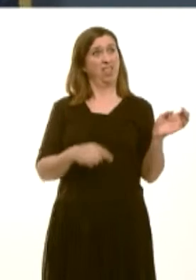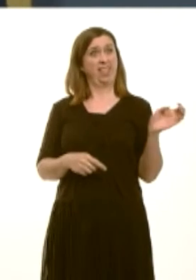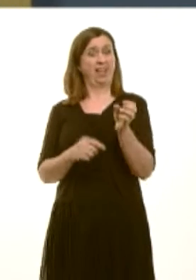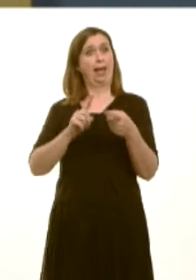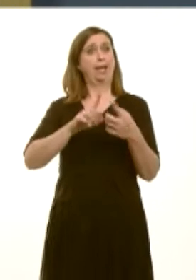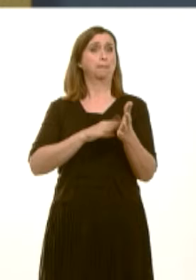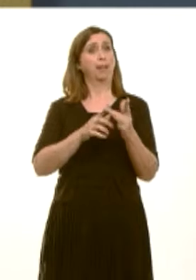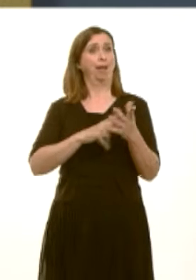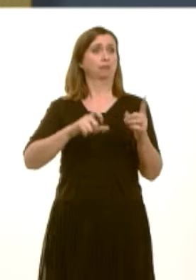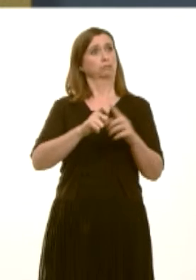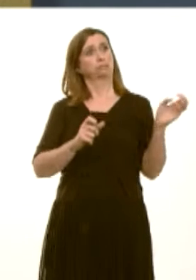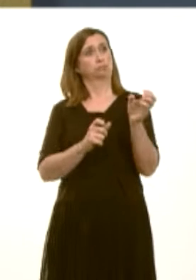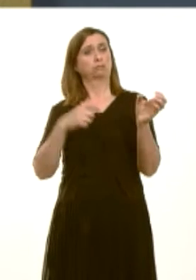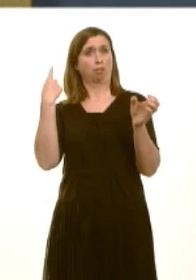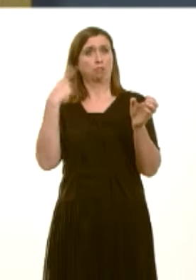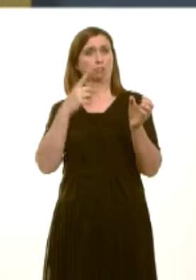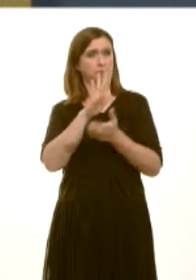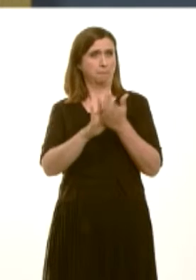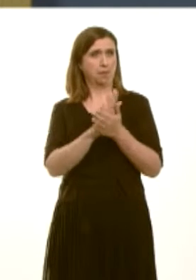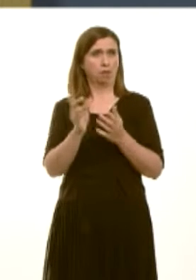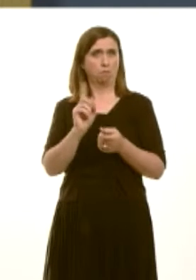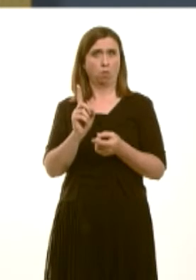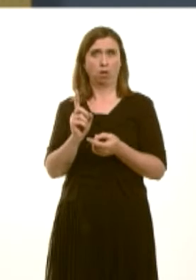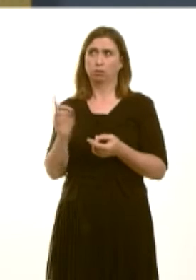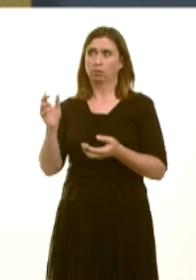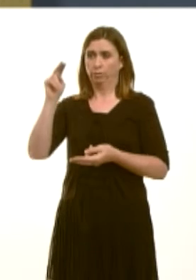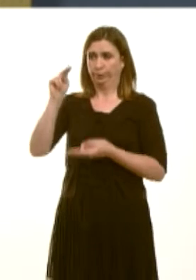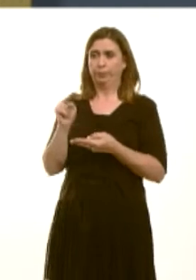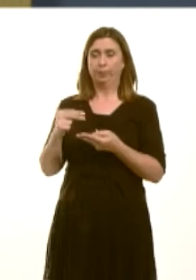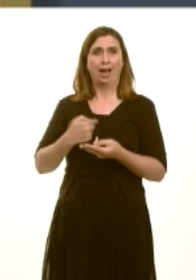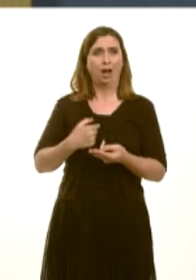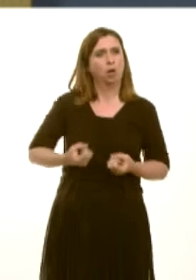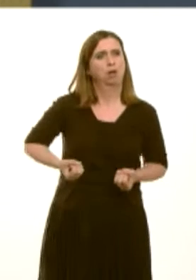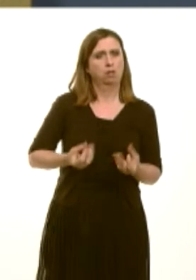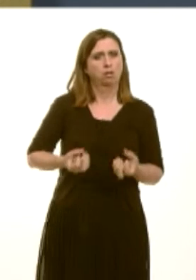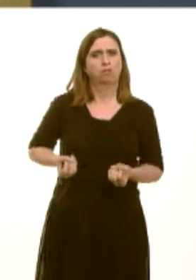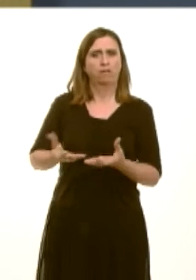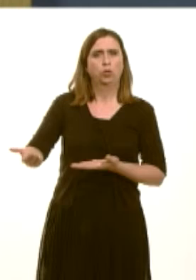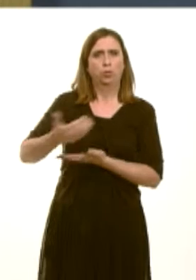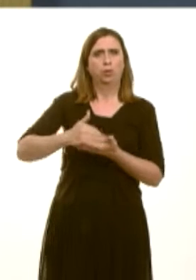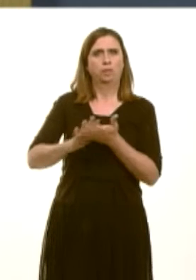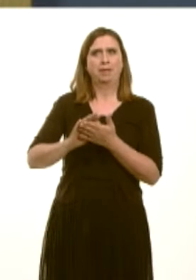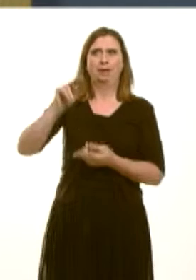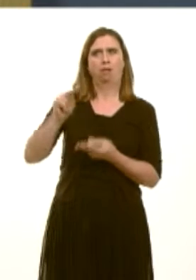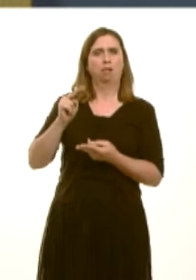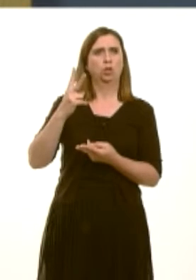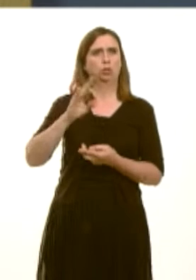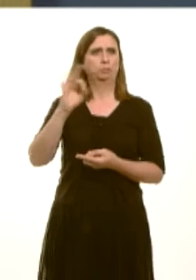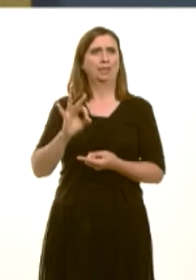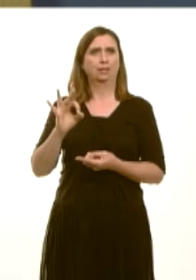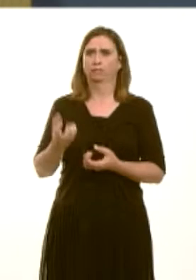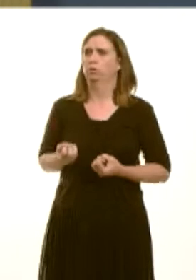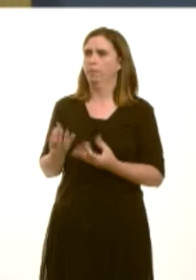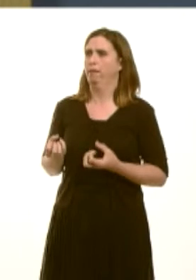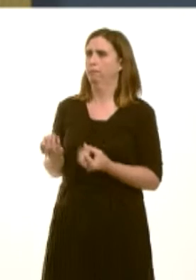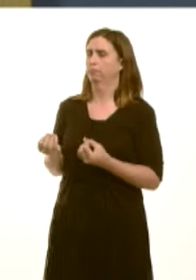be a further reduction in the revenue funding available to Wales of over 2%. Now, if that were the case, do you anticipate